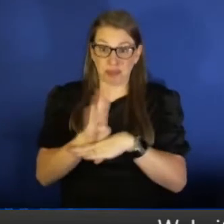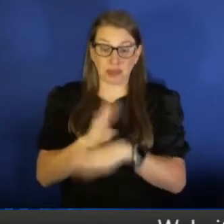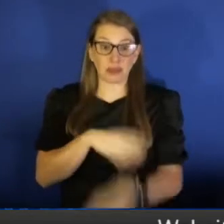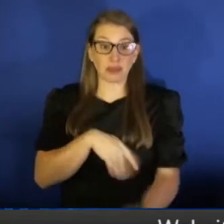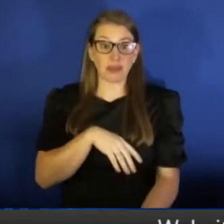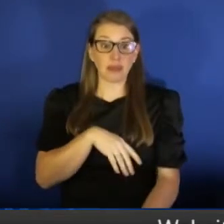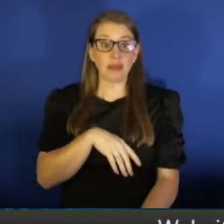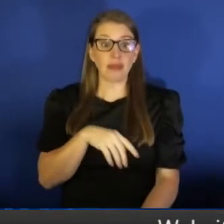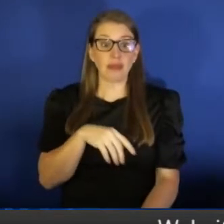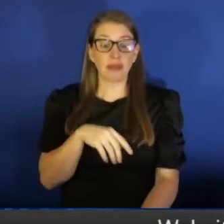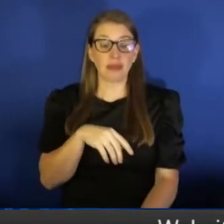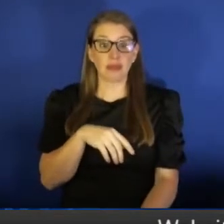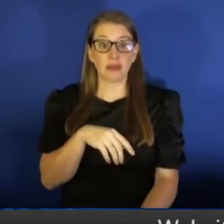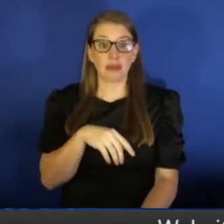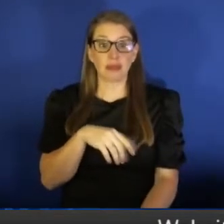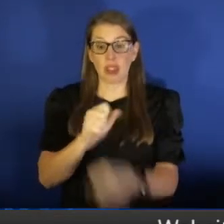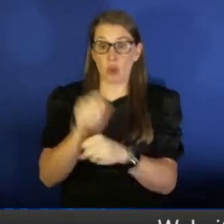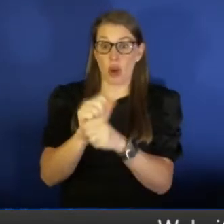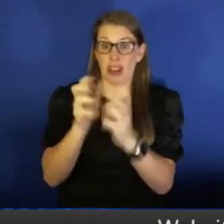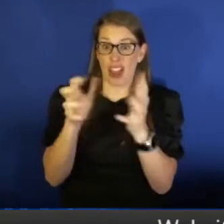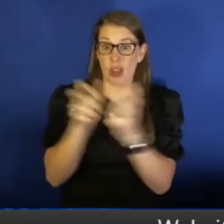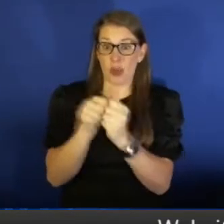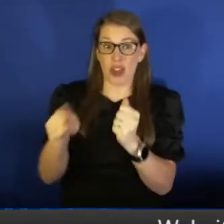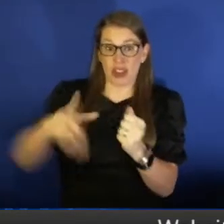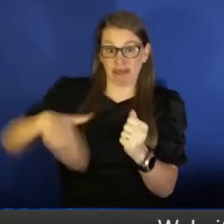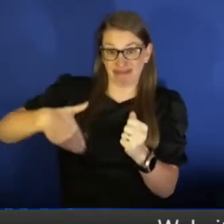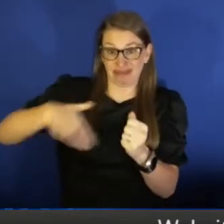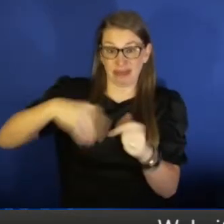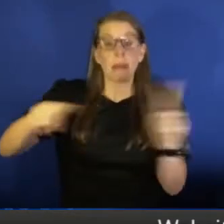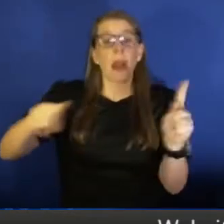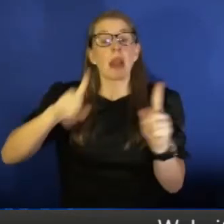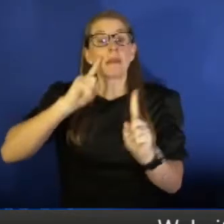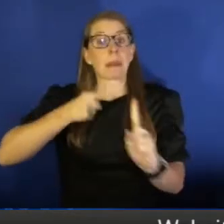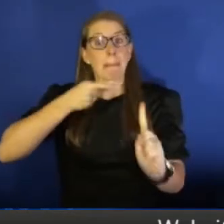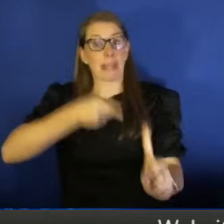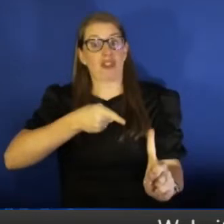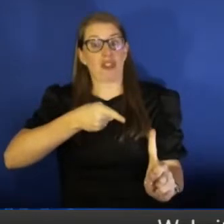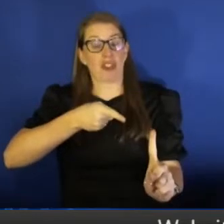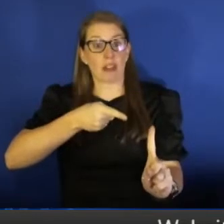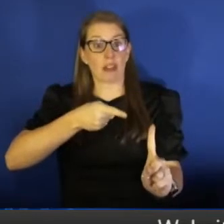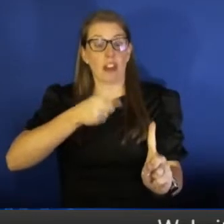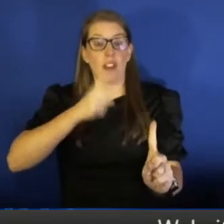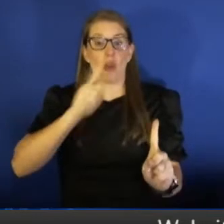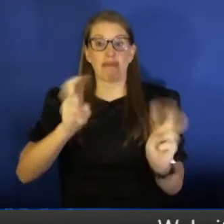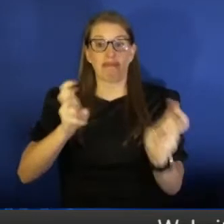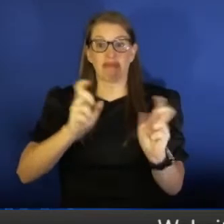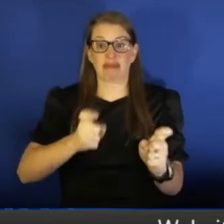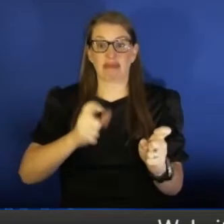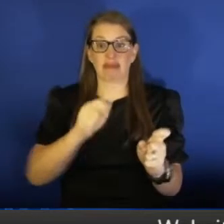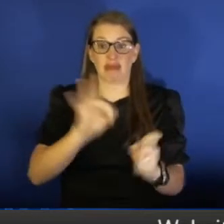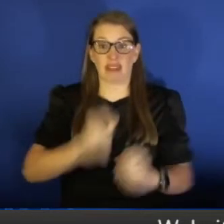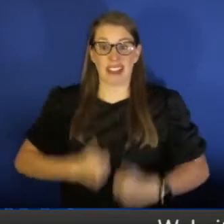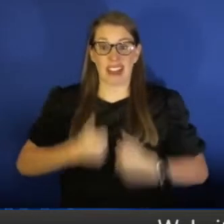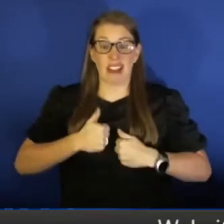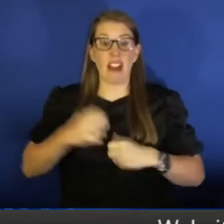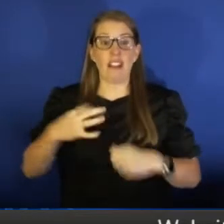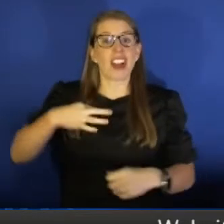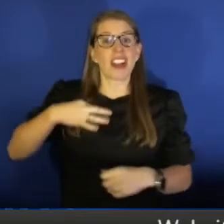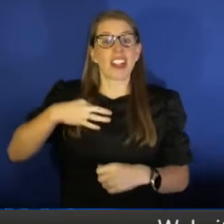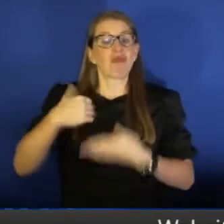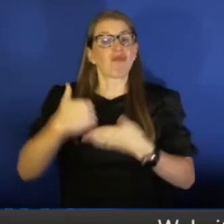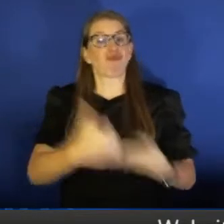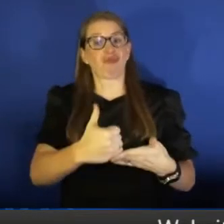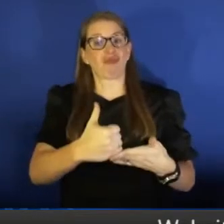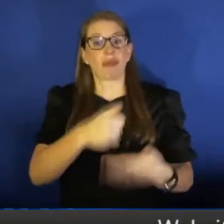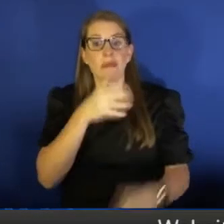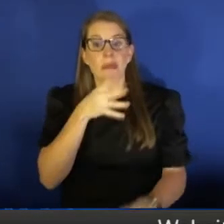much work with her. But what amazes me about the mission of Gift of Life is I always get to help volunteer for her. It always helps me